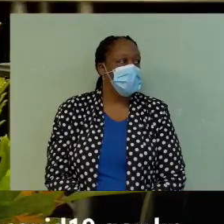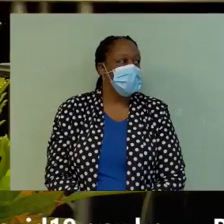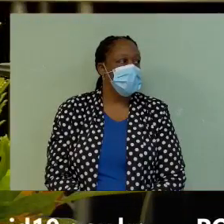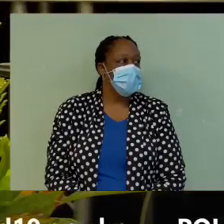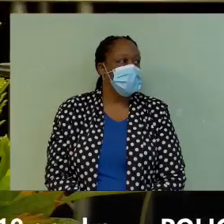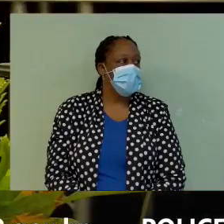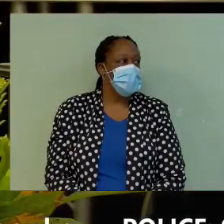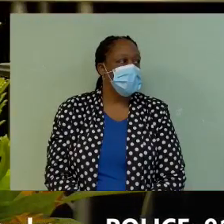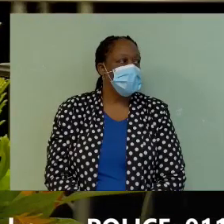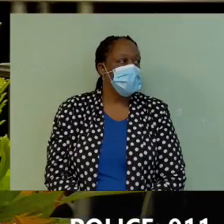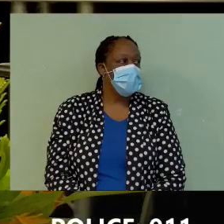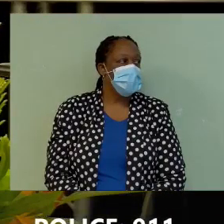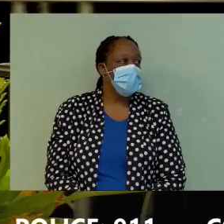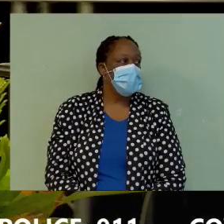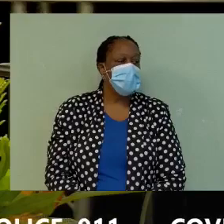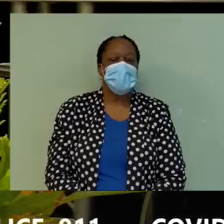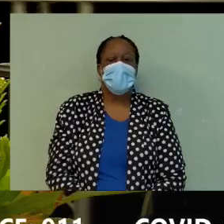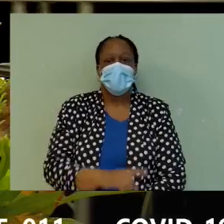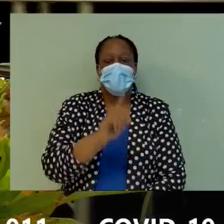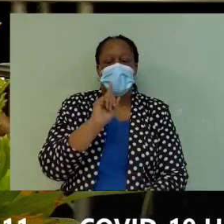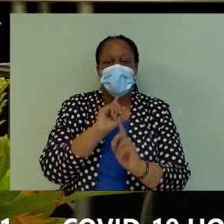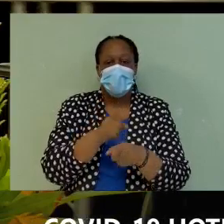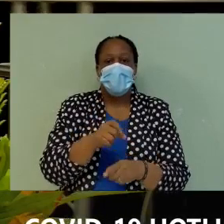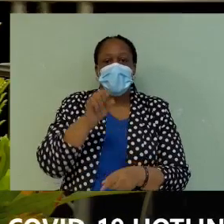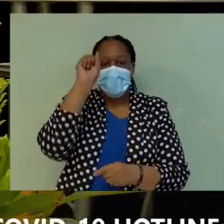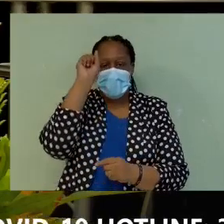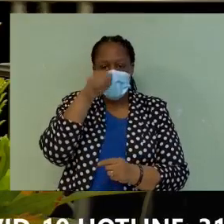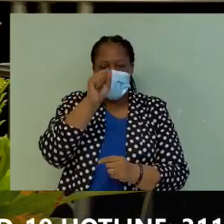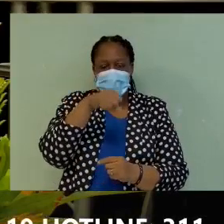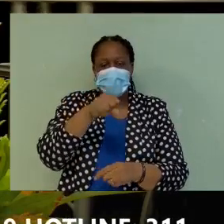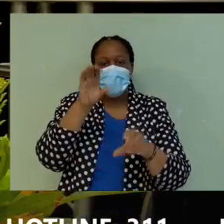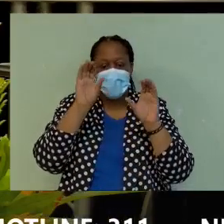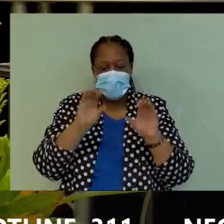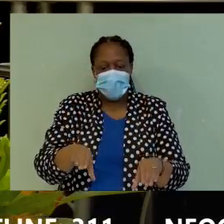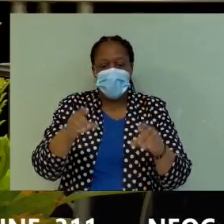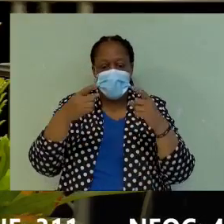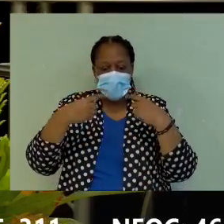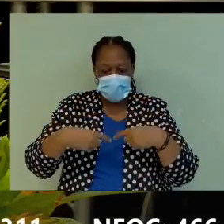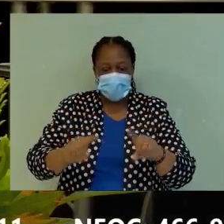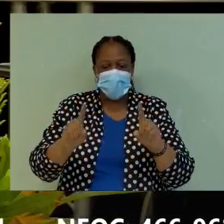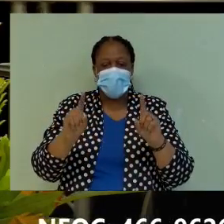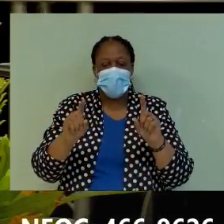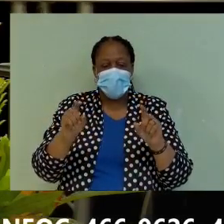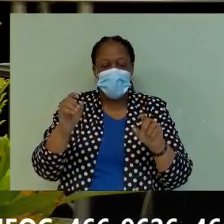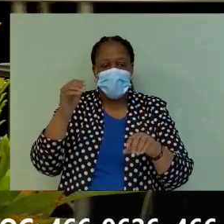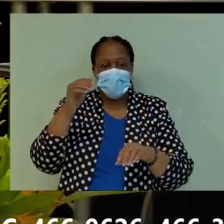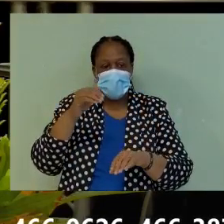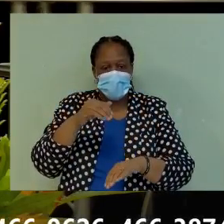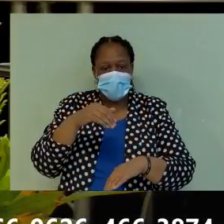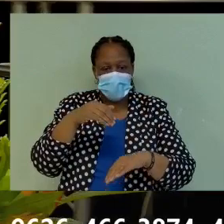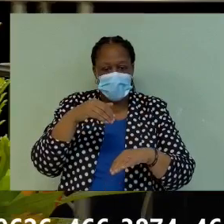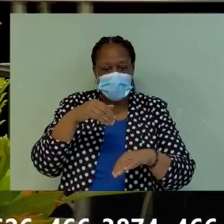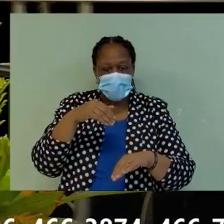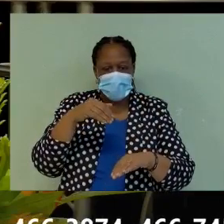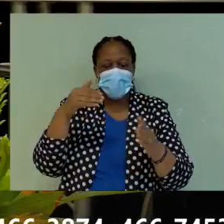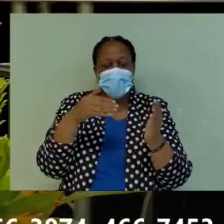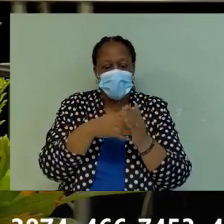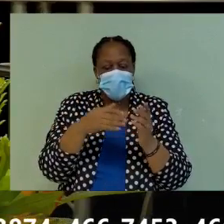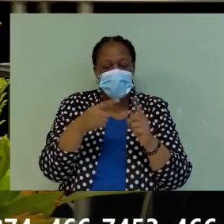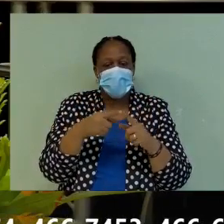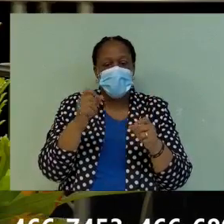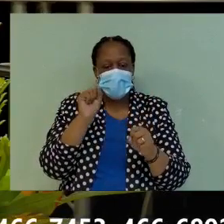Yes, and that is the whole reason why persons are considered recovered, because we have an extensive program